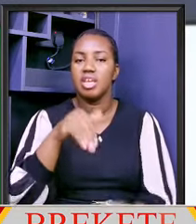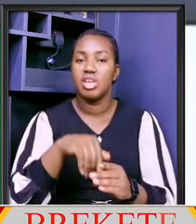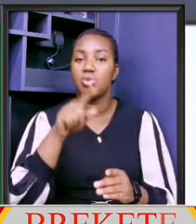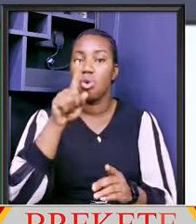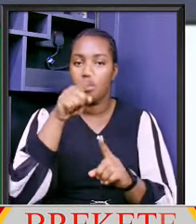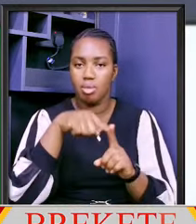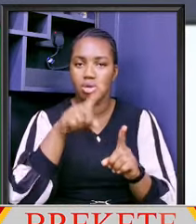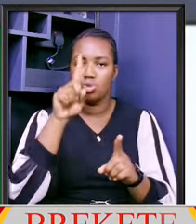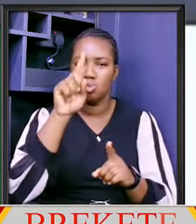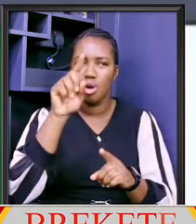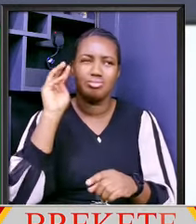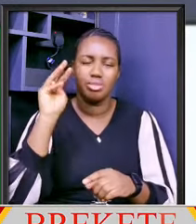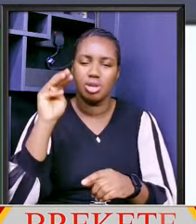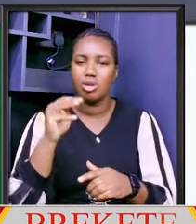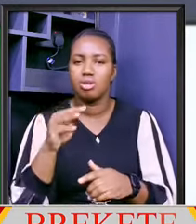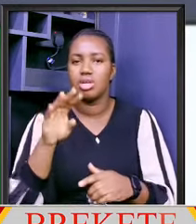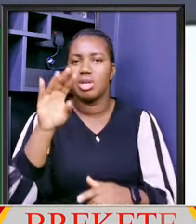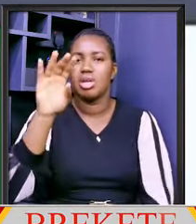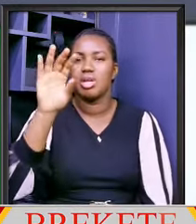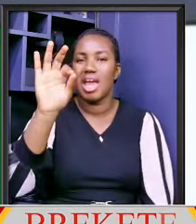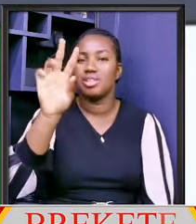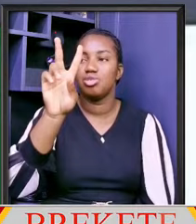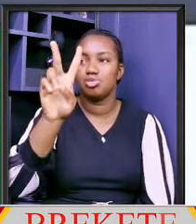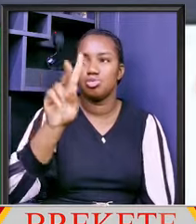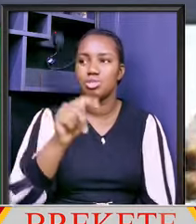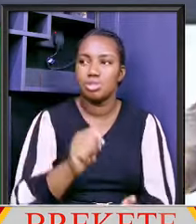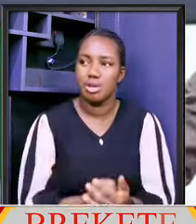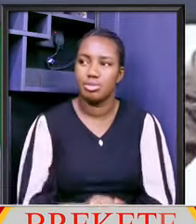1,092,000. Yes, sir. What of Kano?